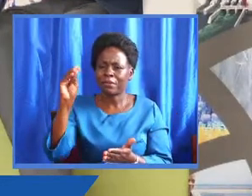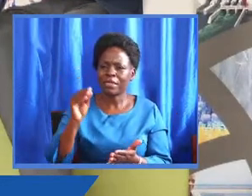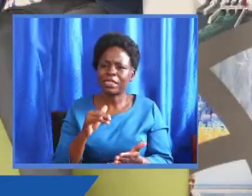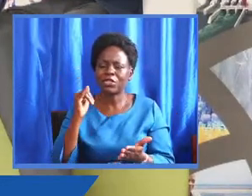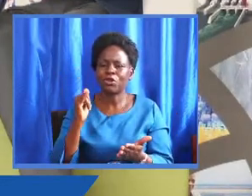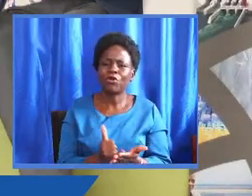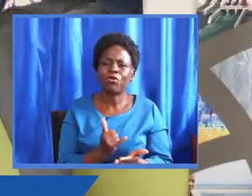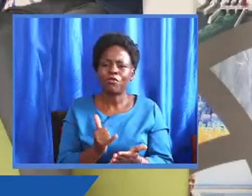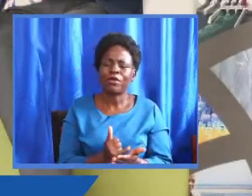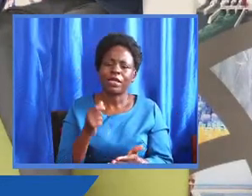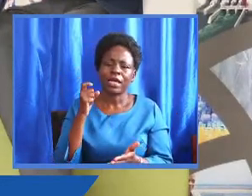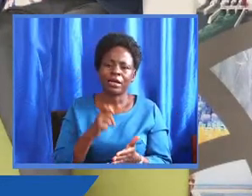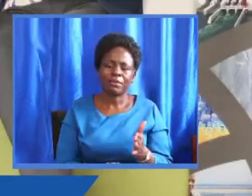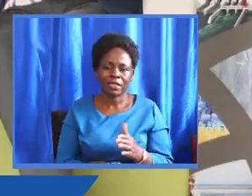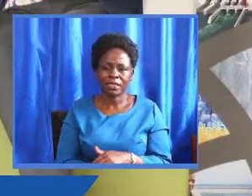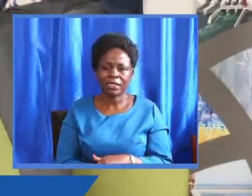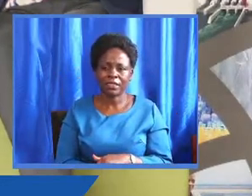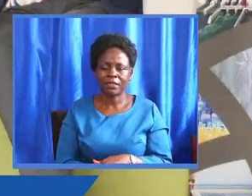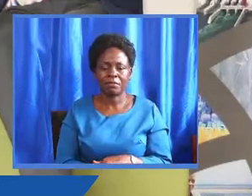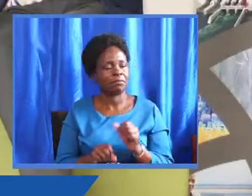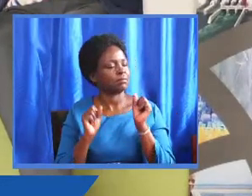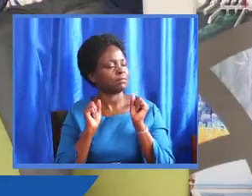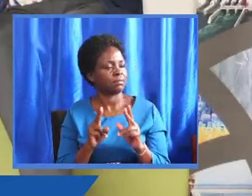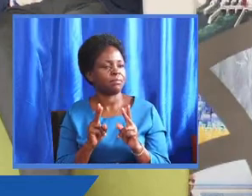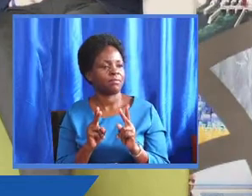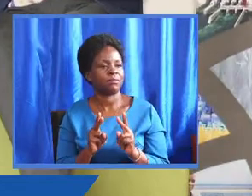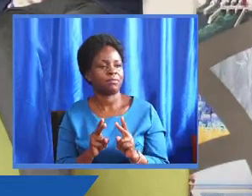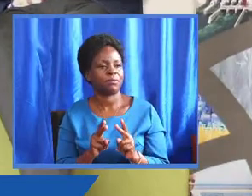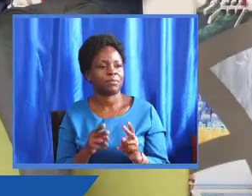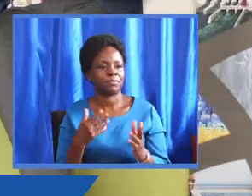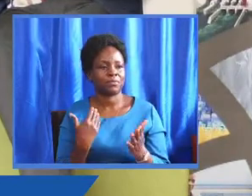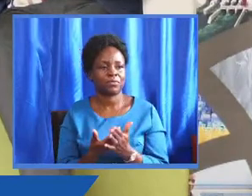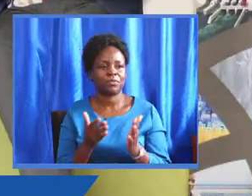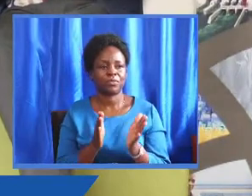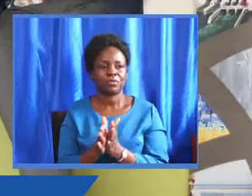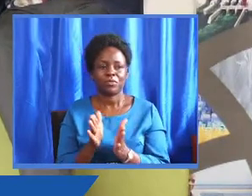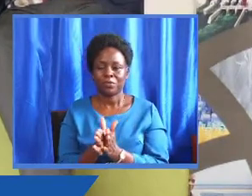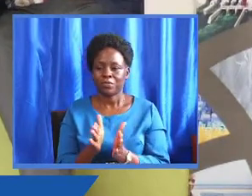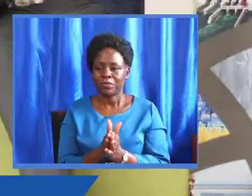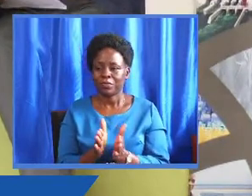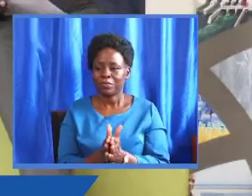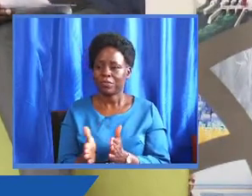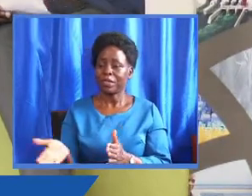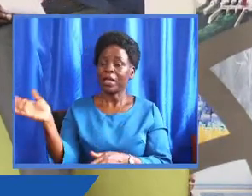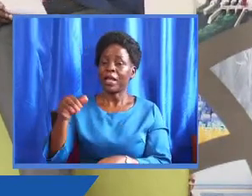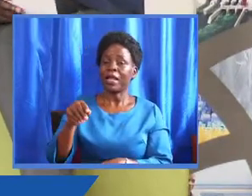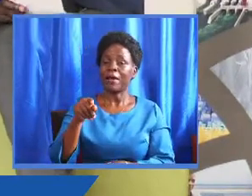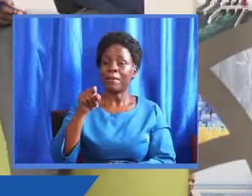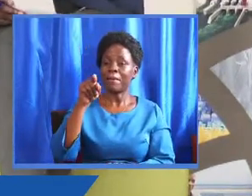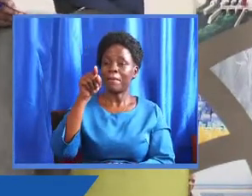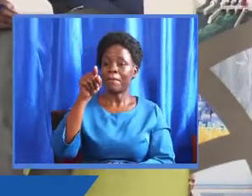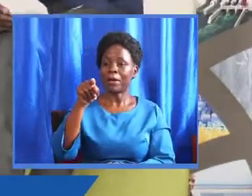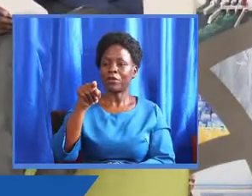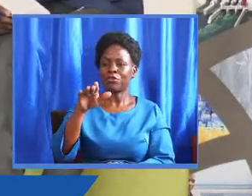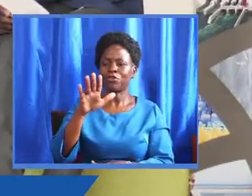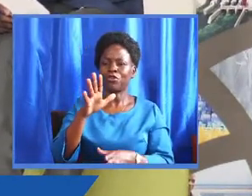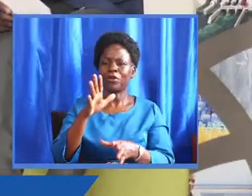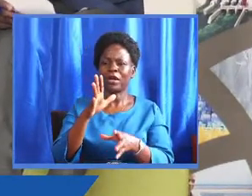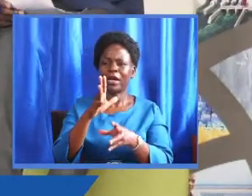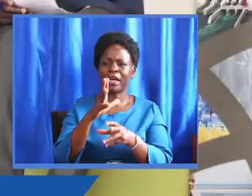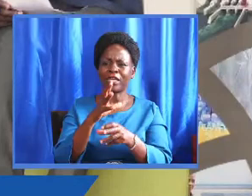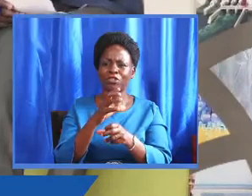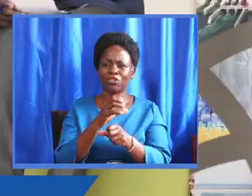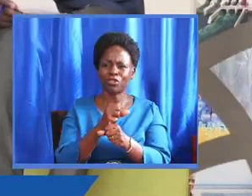income tax. Okay, good explanation. Shirley, back to you. Is your association,